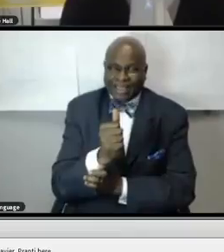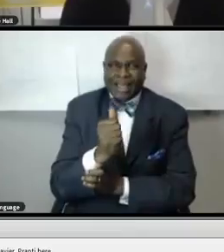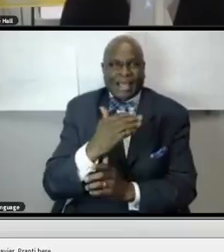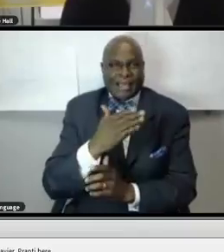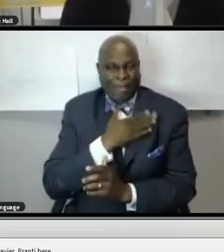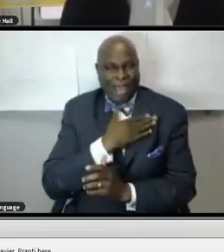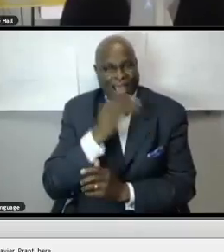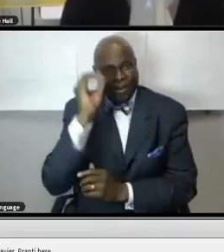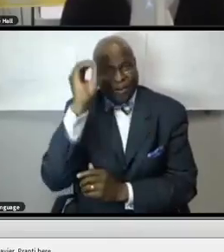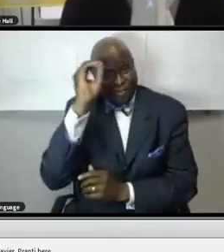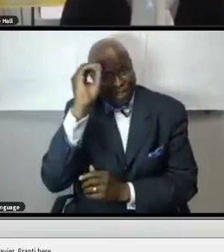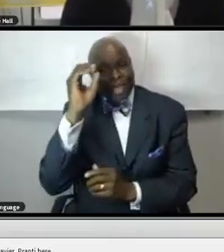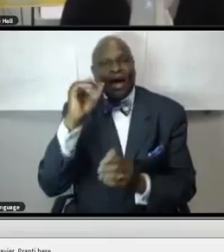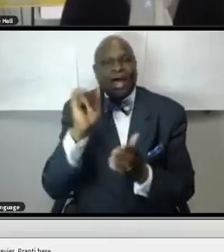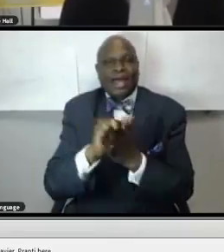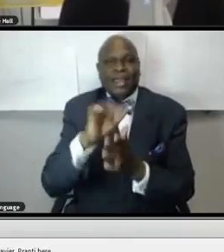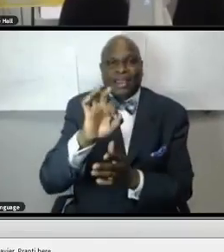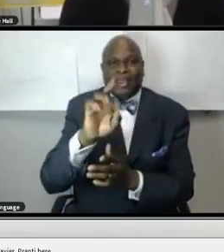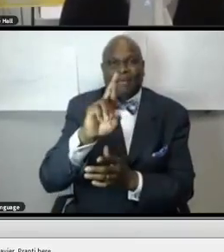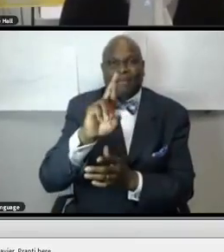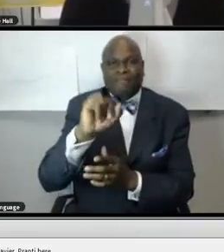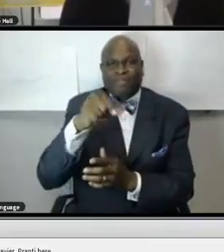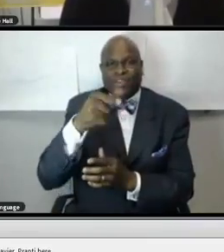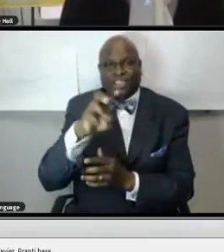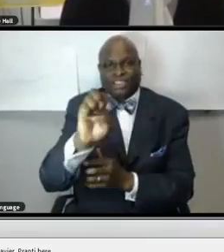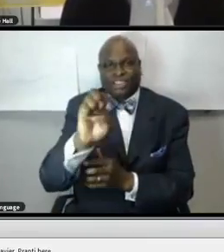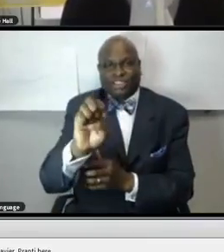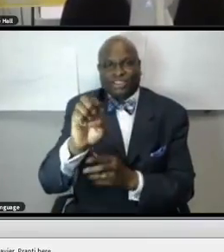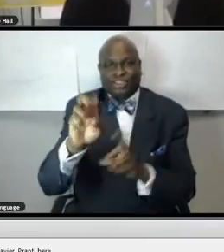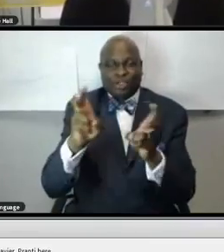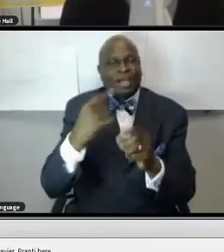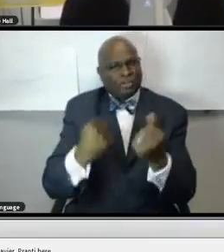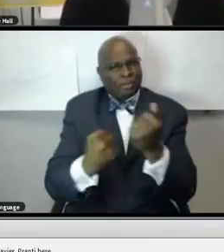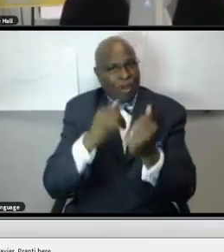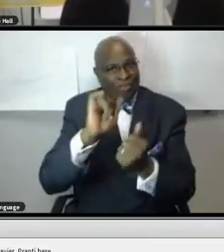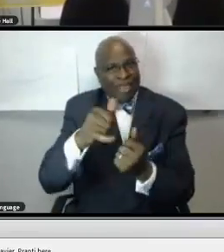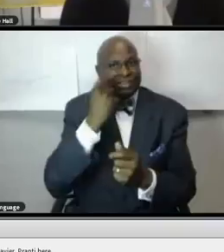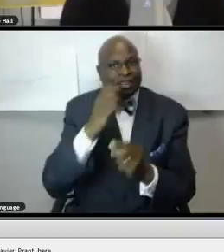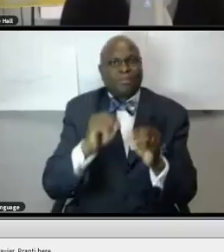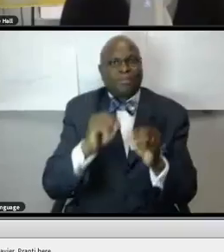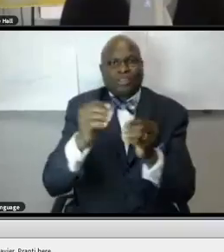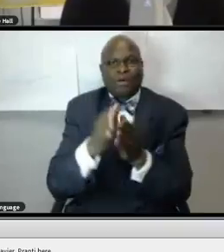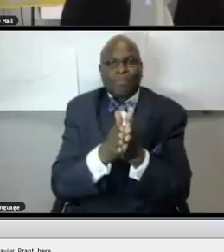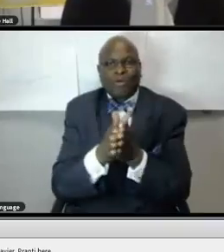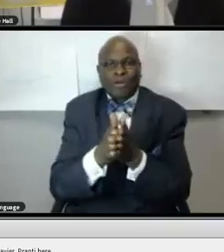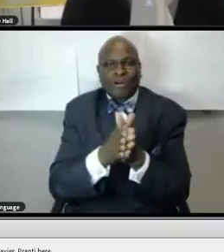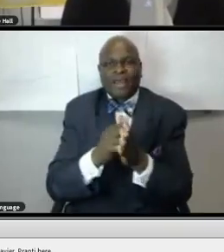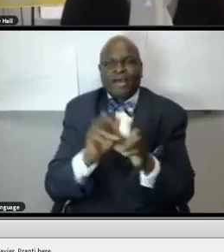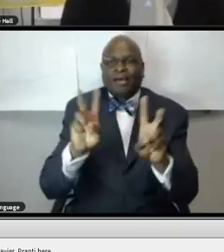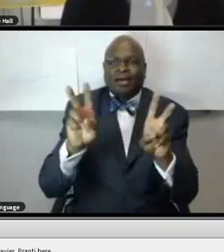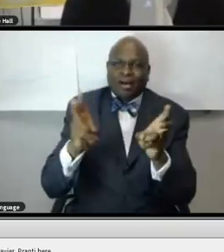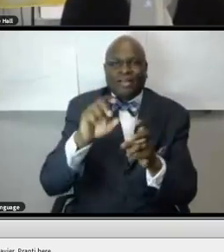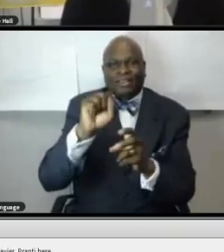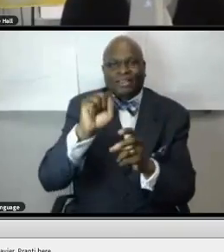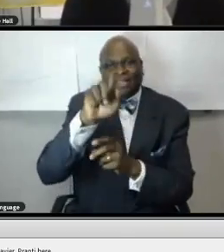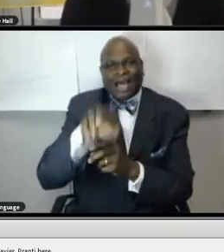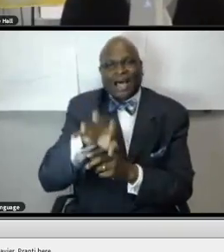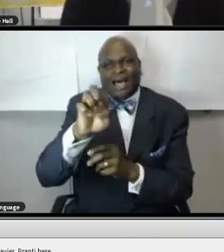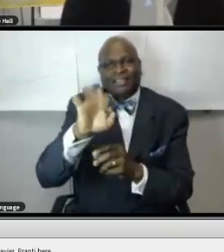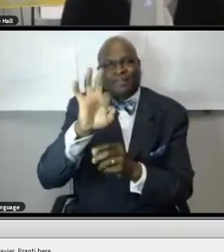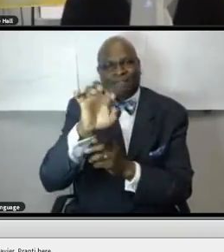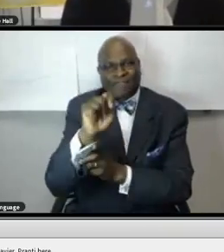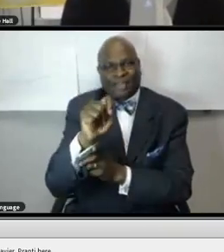view at least, a fringe issue. And to support that, I've just put some motivating, let's call them stylized facts up